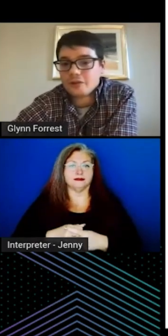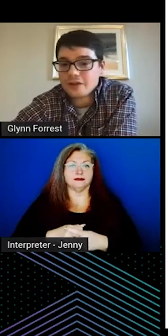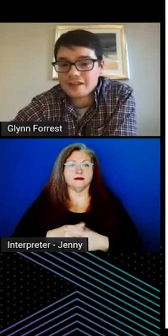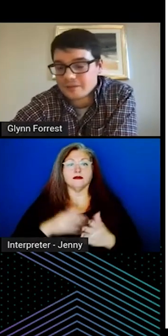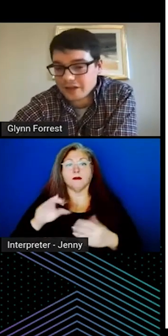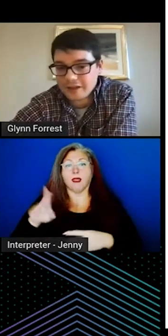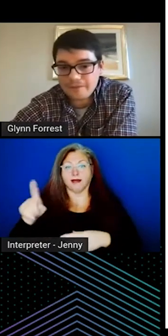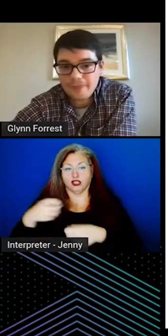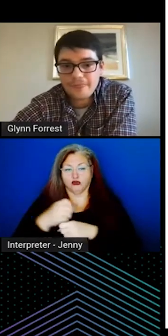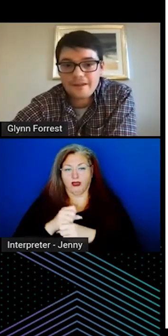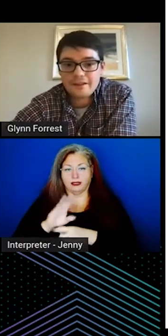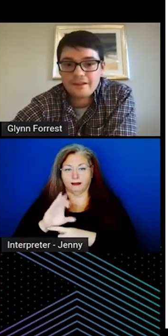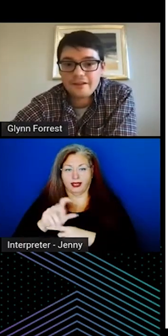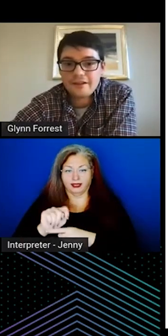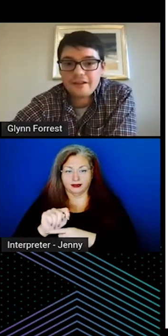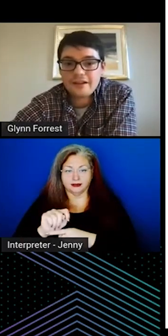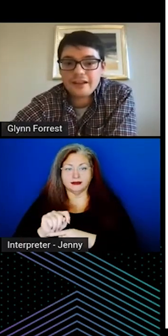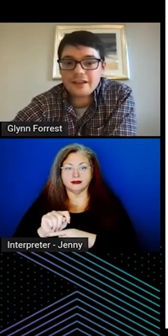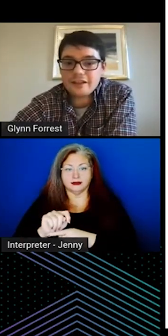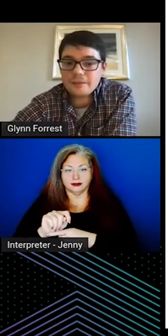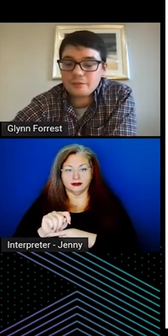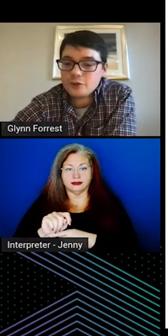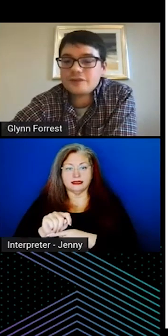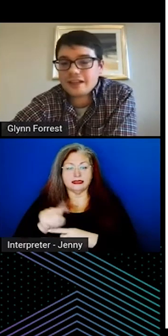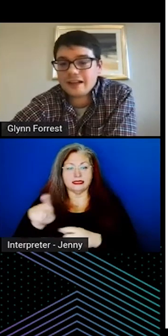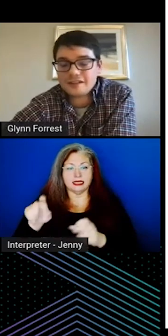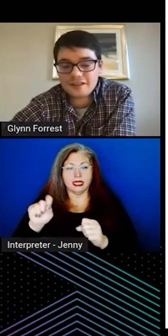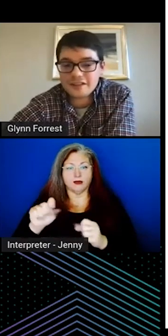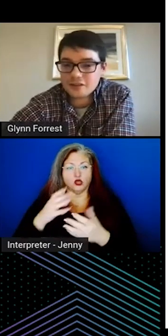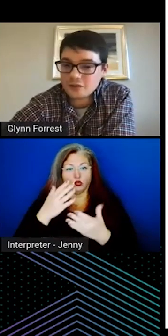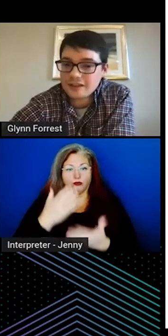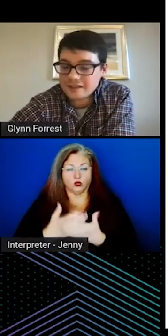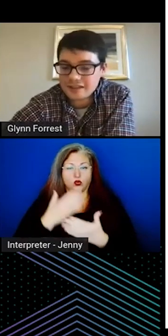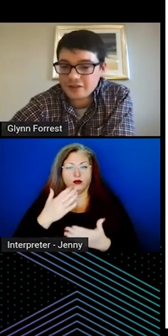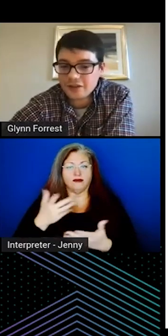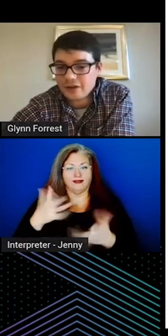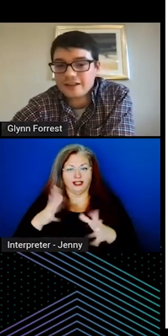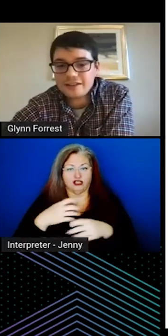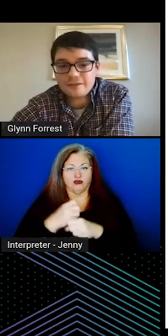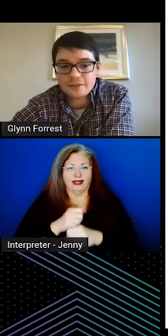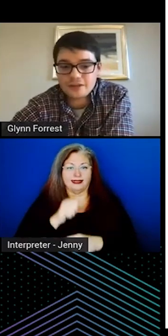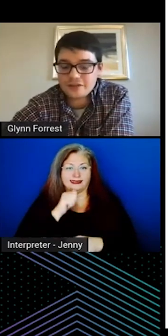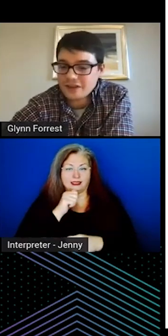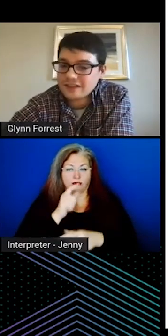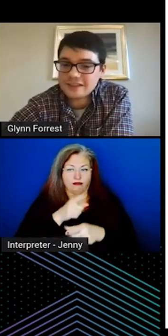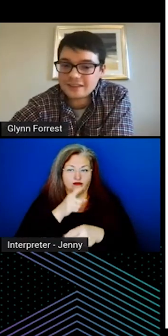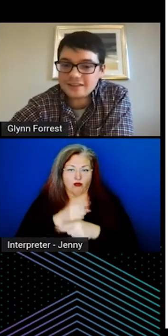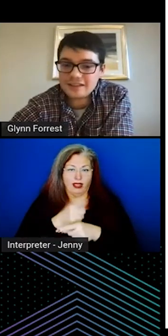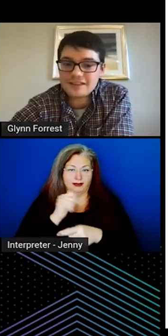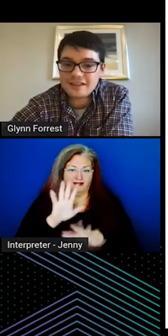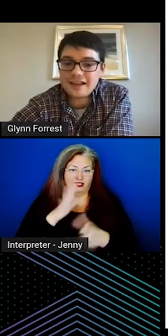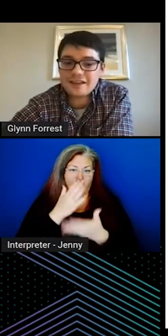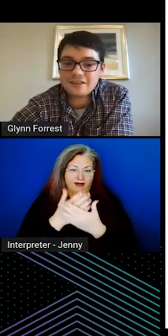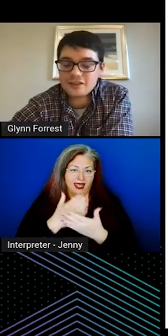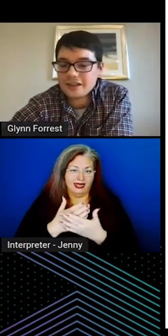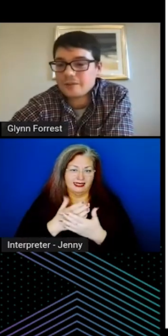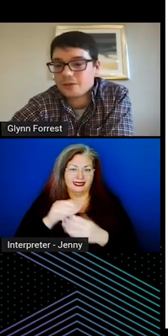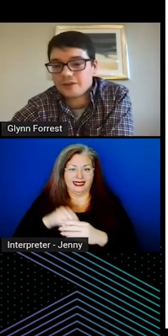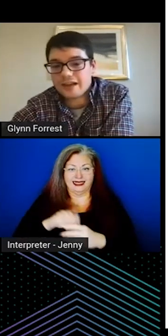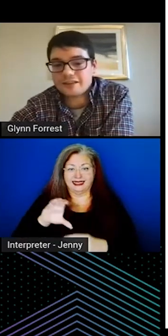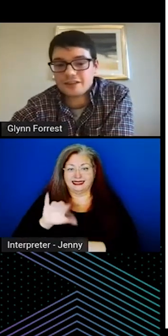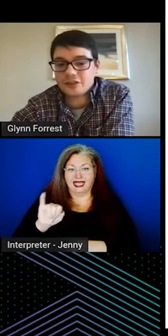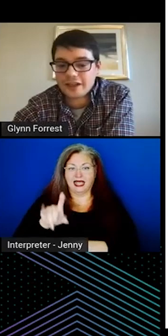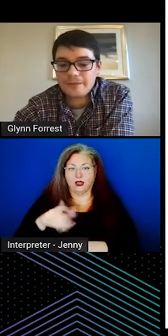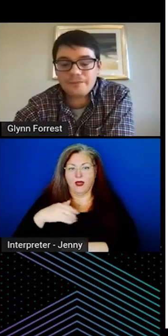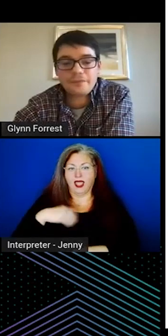Bob creates the bucket. He can prove to Alice that he's created the secret correctly because it's validated in CI. There's an output